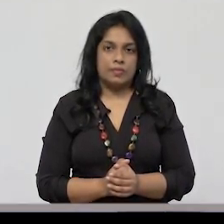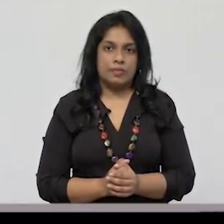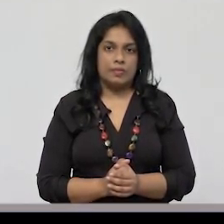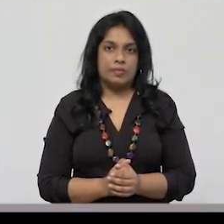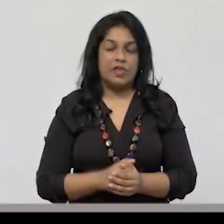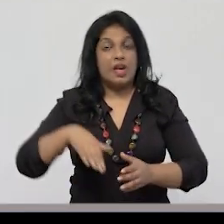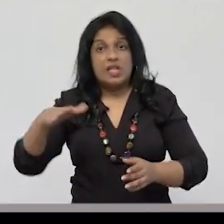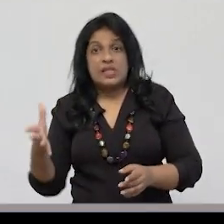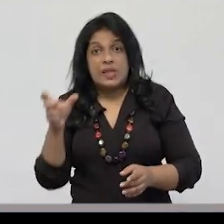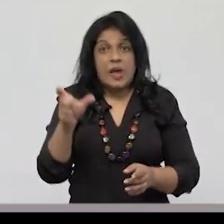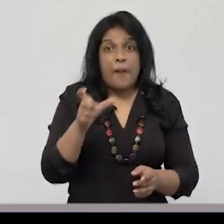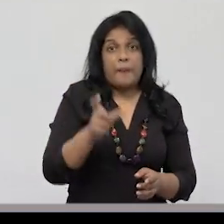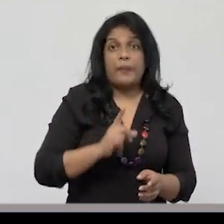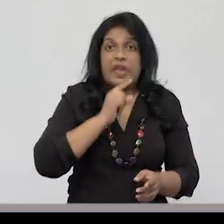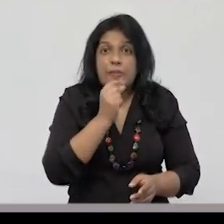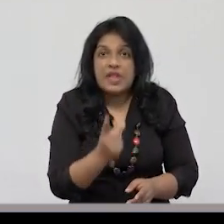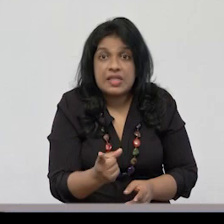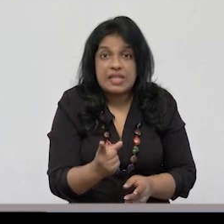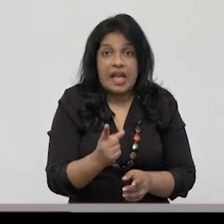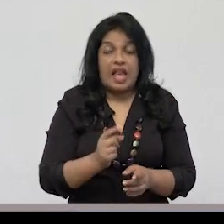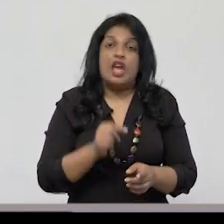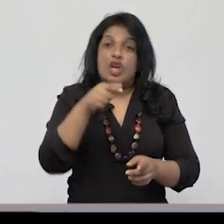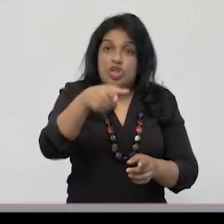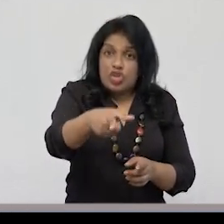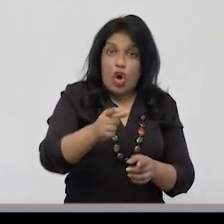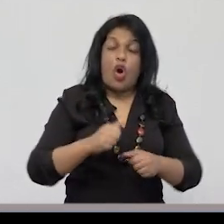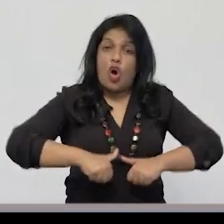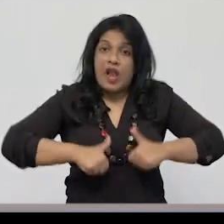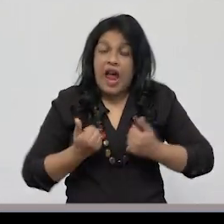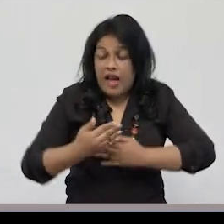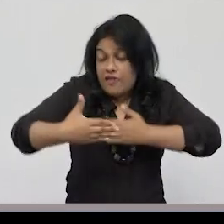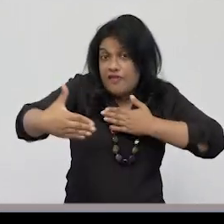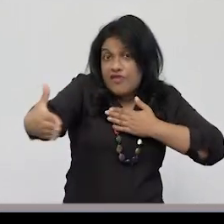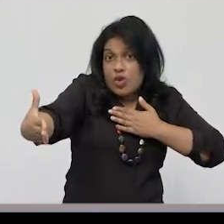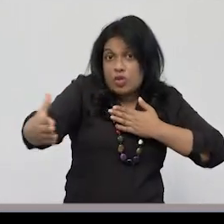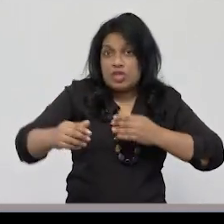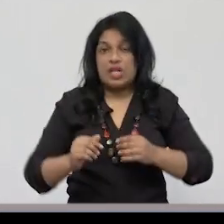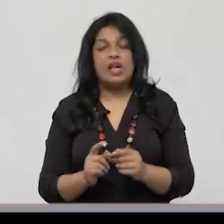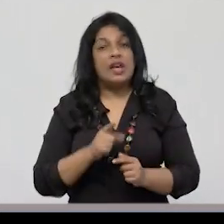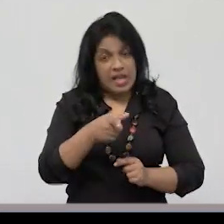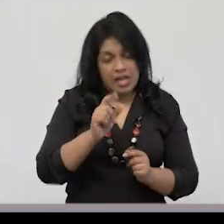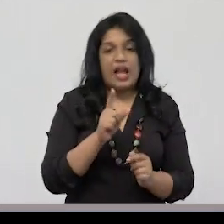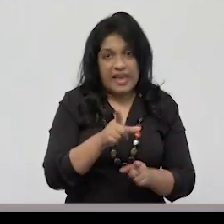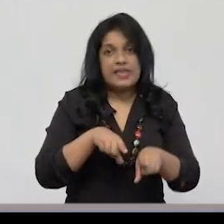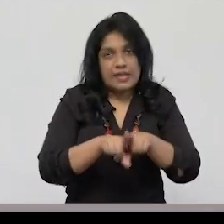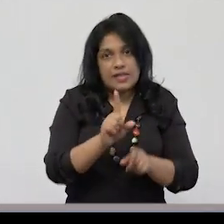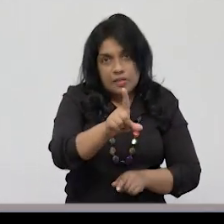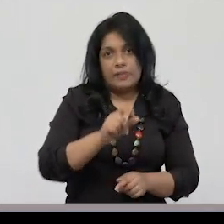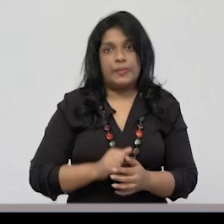lot of the times, is for everybody. And your prophecies come directly from the word of